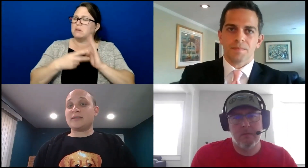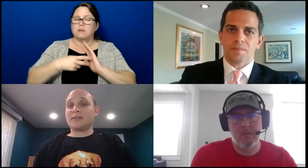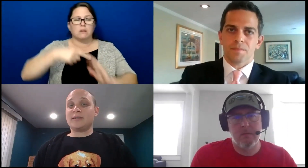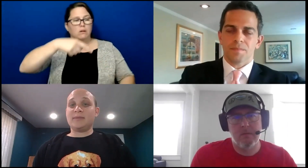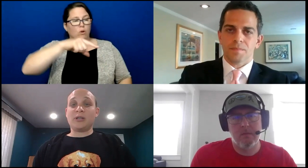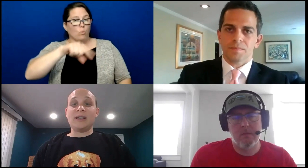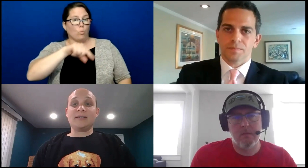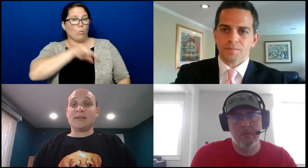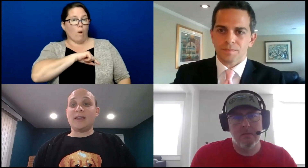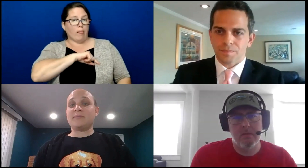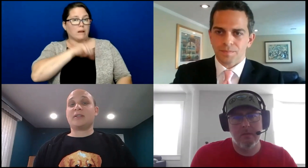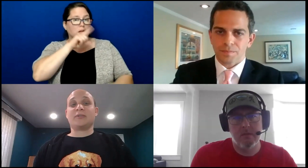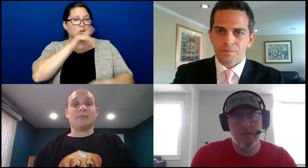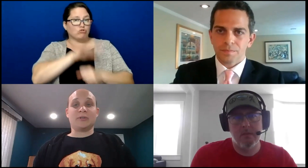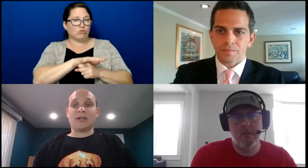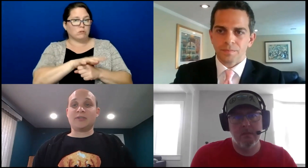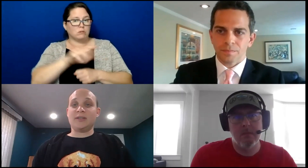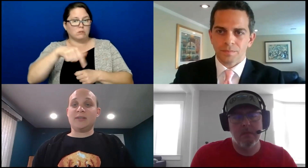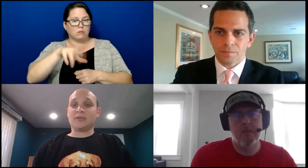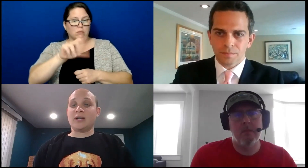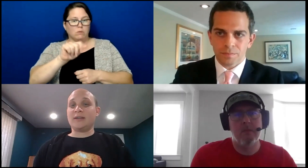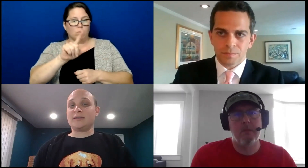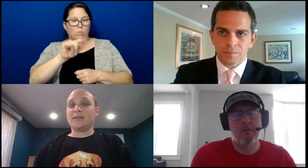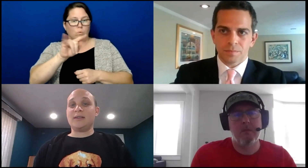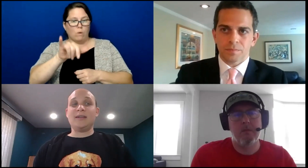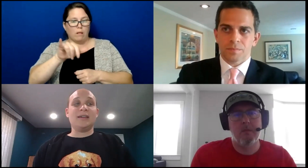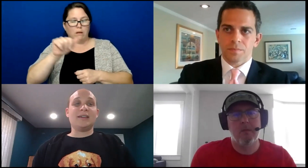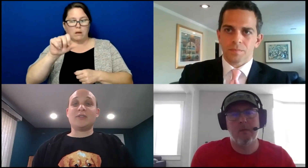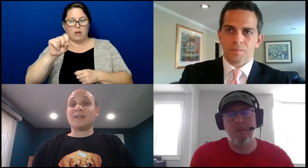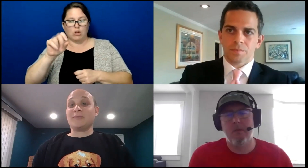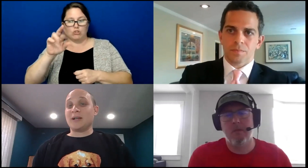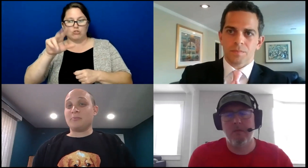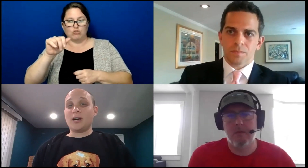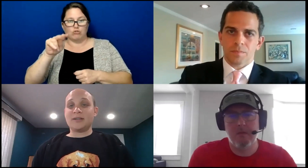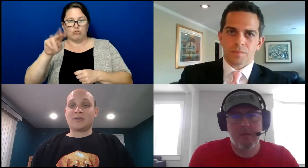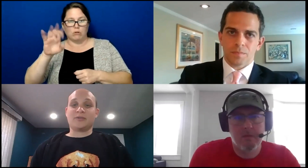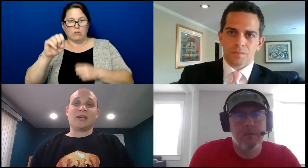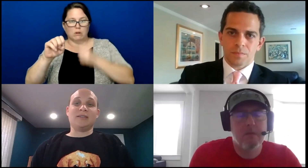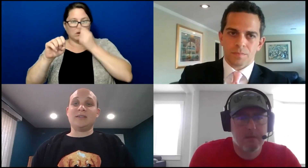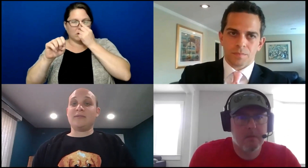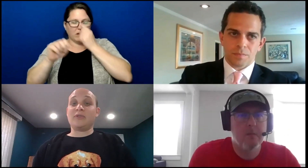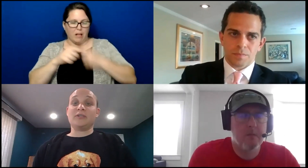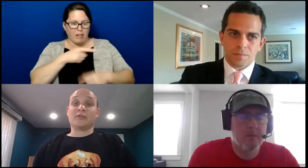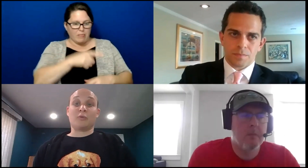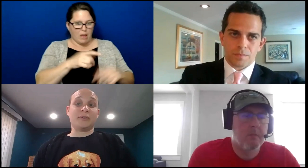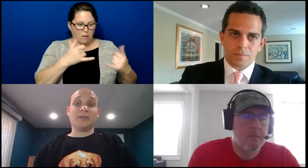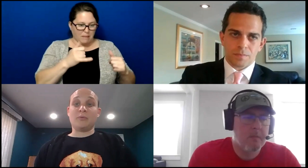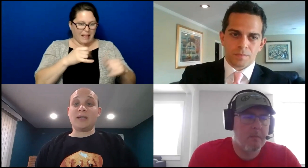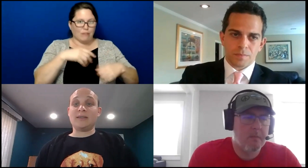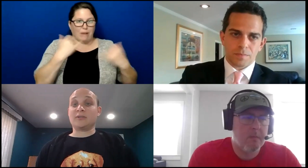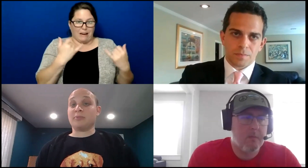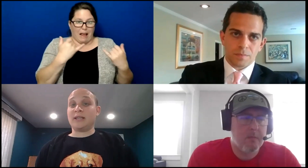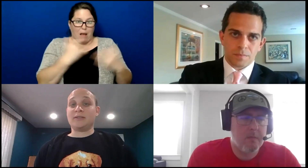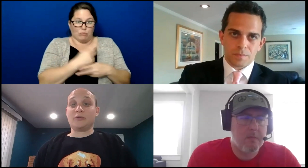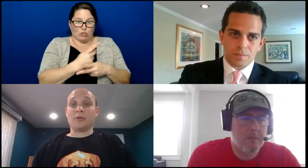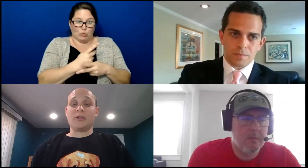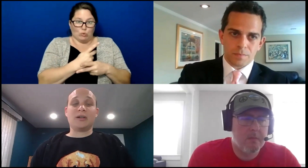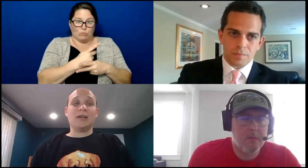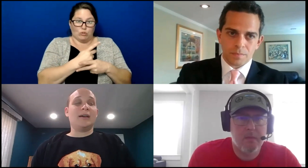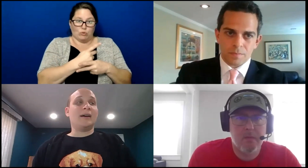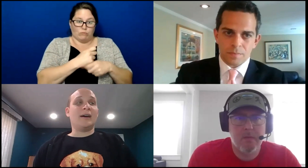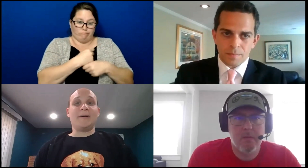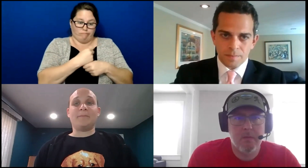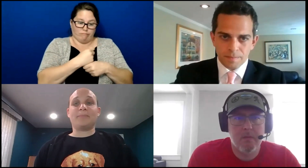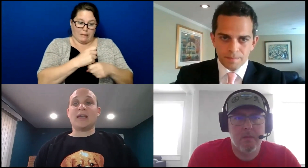they're basically playing the games that are in production. They're trying to see if they can find bugs. They're trying to see if things are working the way that they're planned to